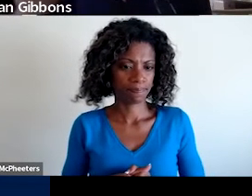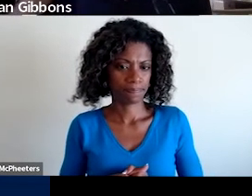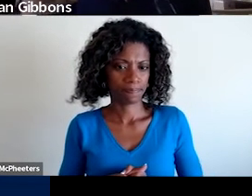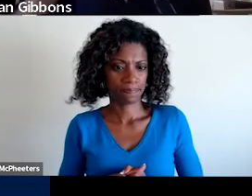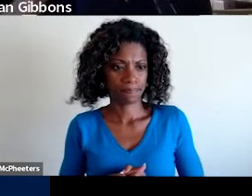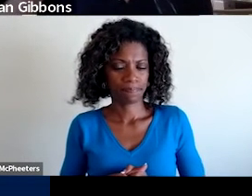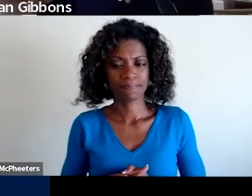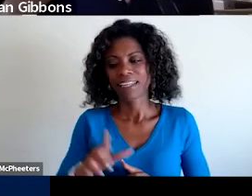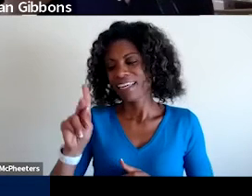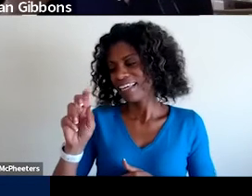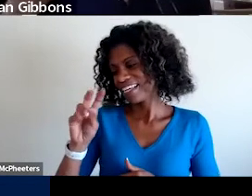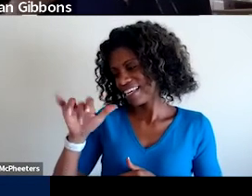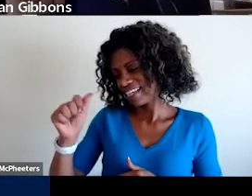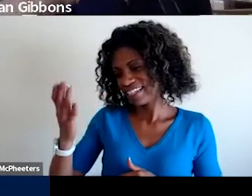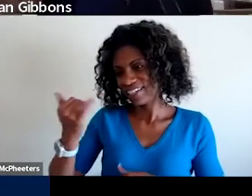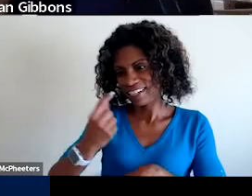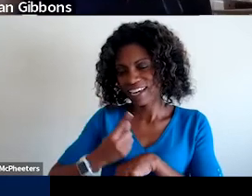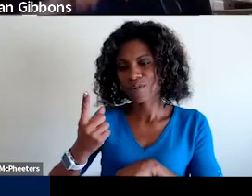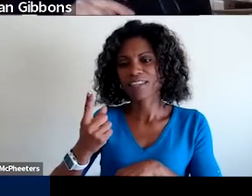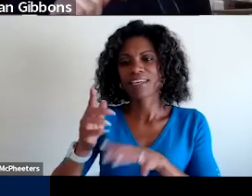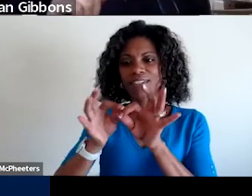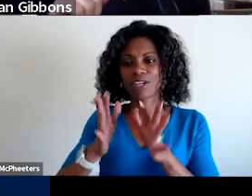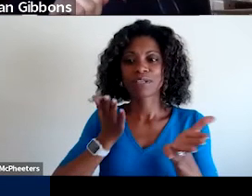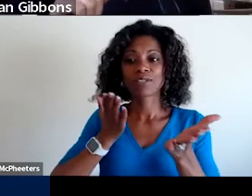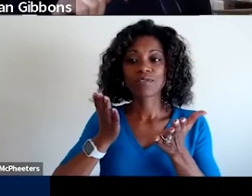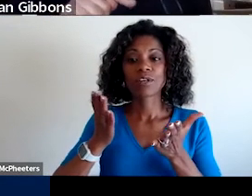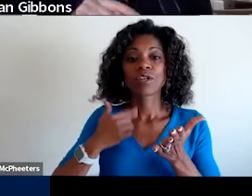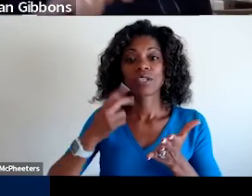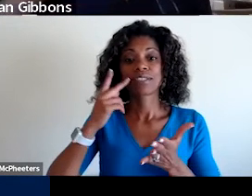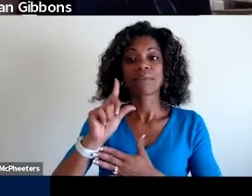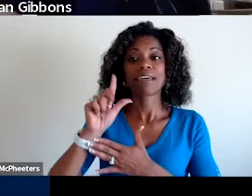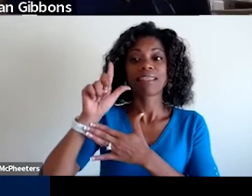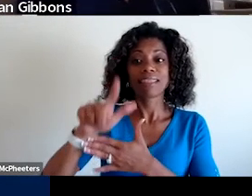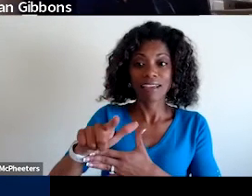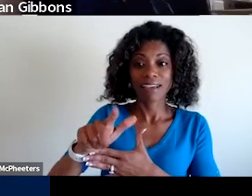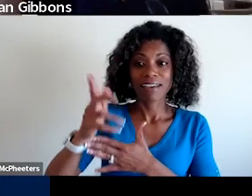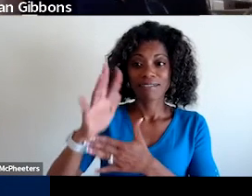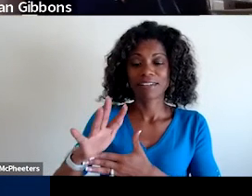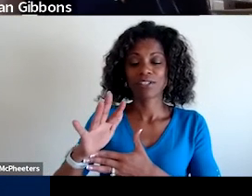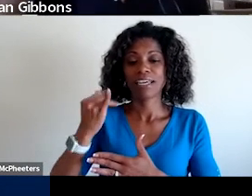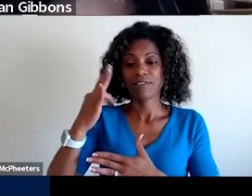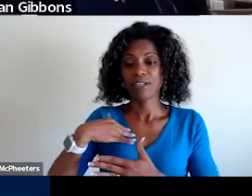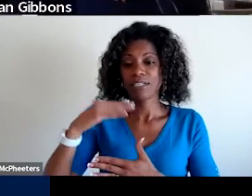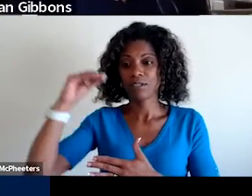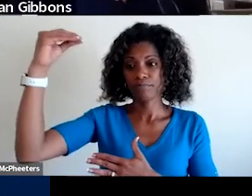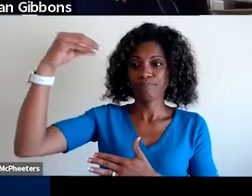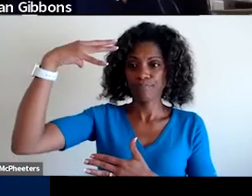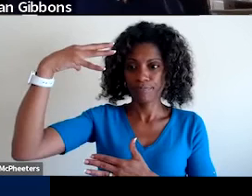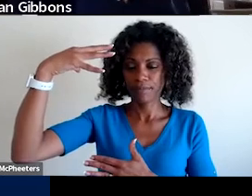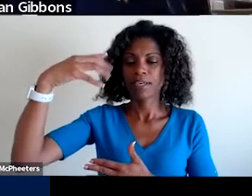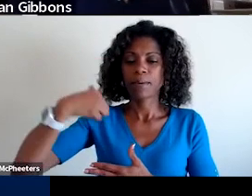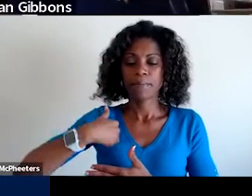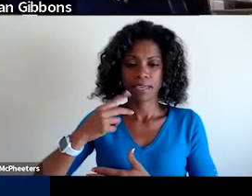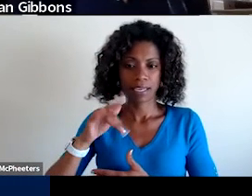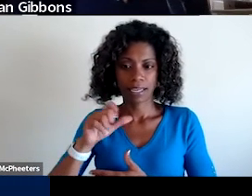to Kenya, who is offering us ASL services. You will see me on the other side. You can pin Kenya if you have need for her help. You can also, I believe